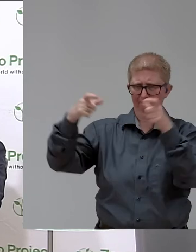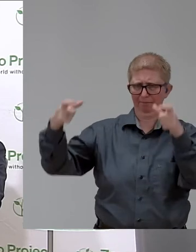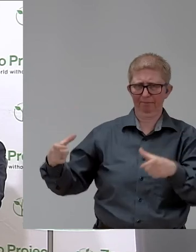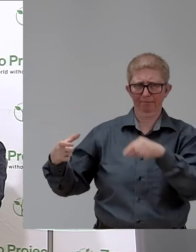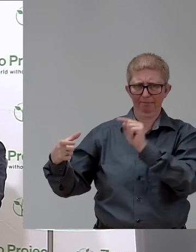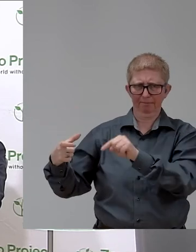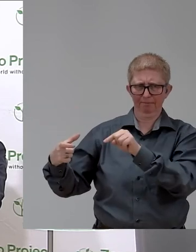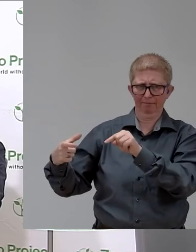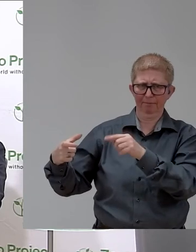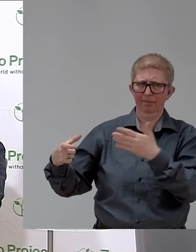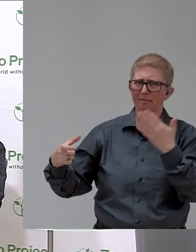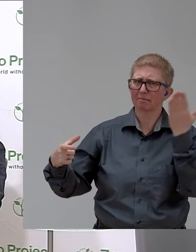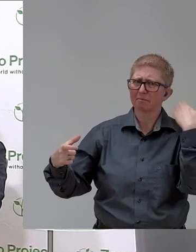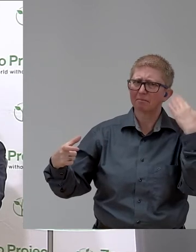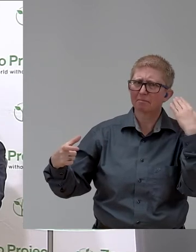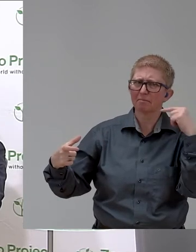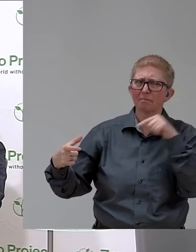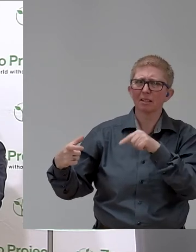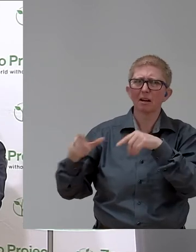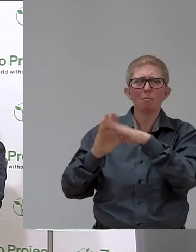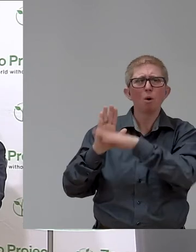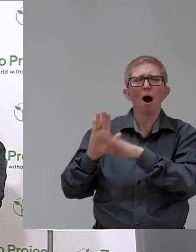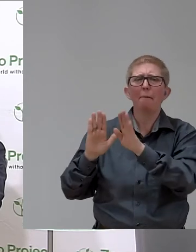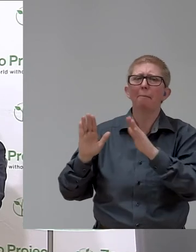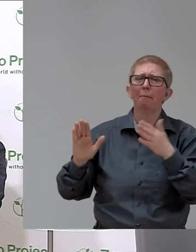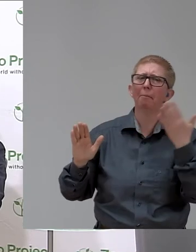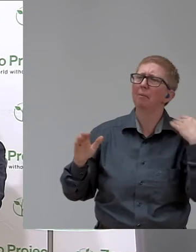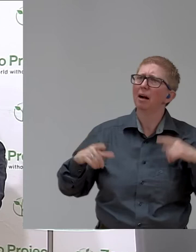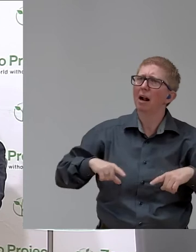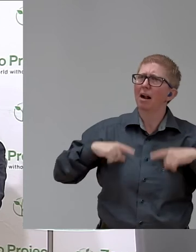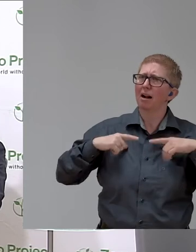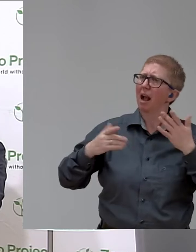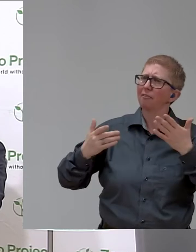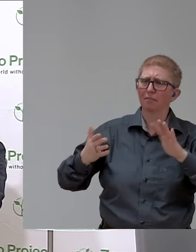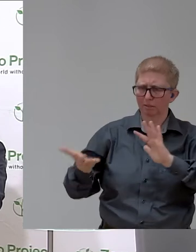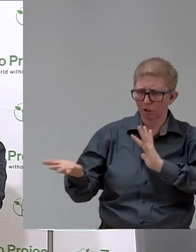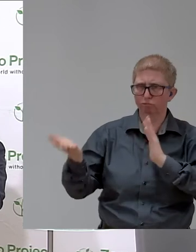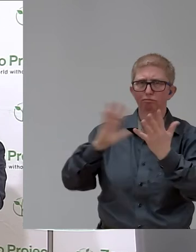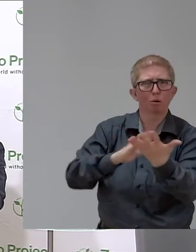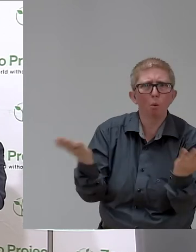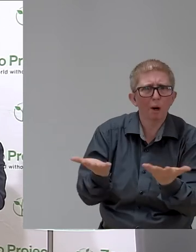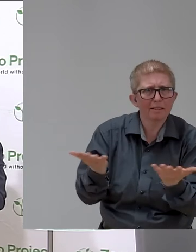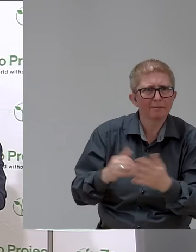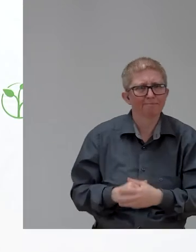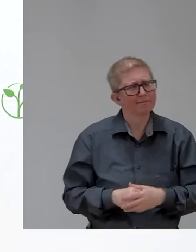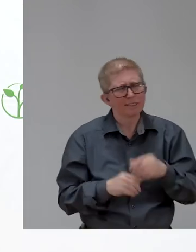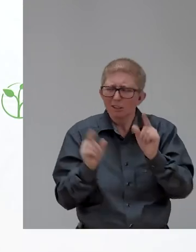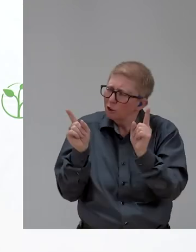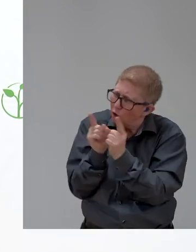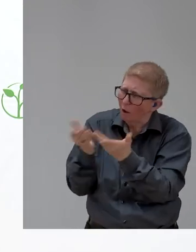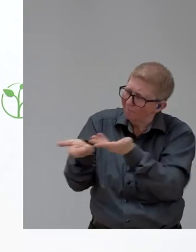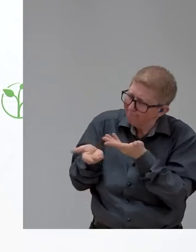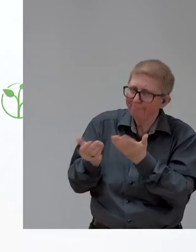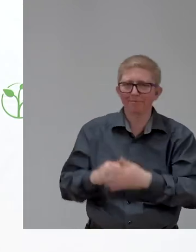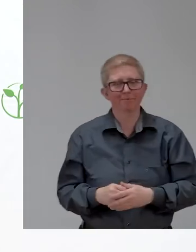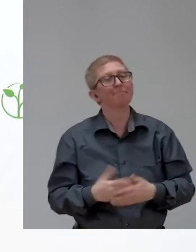that this program was life-changing for you. Can you elaborate maybe a bit more? How did your life change? Yes, my life significantly changed.